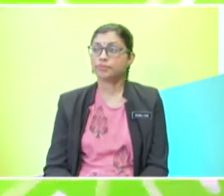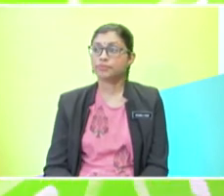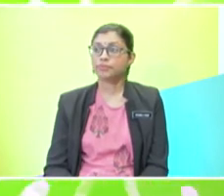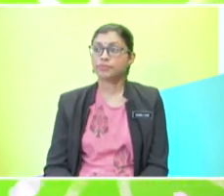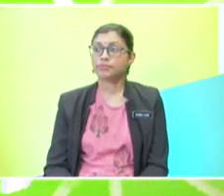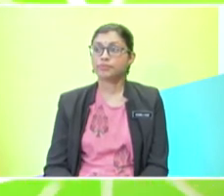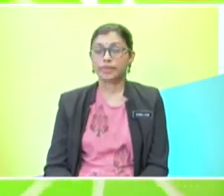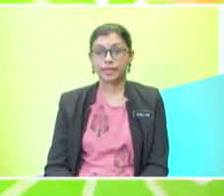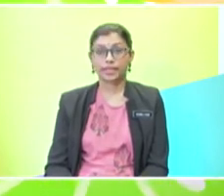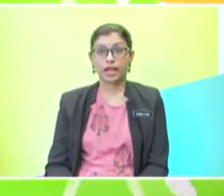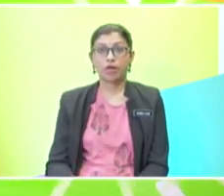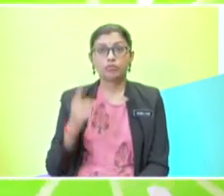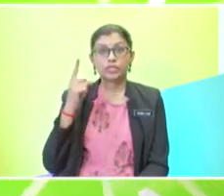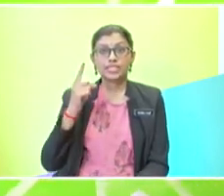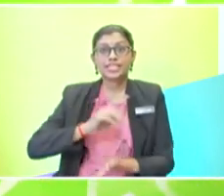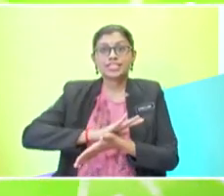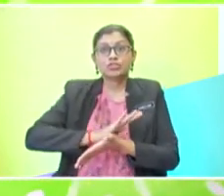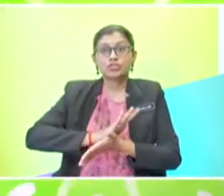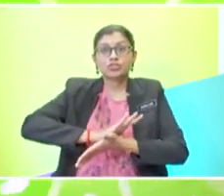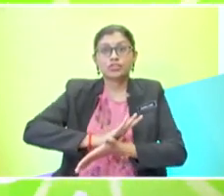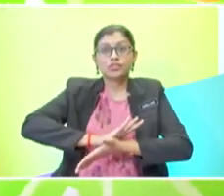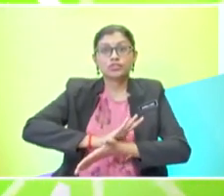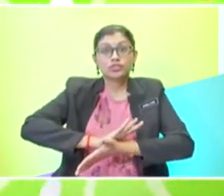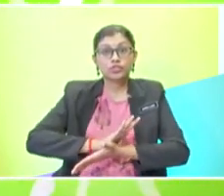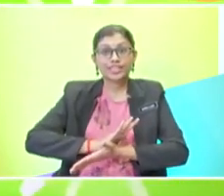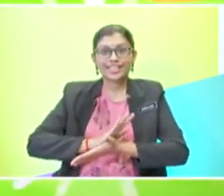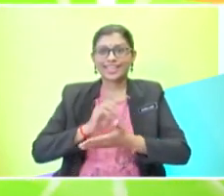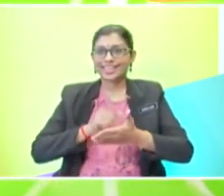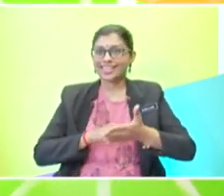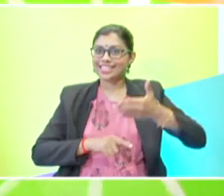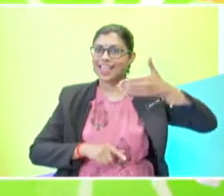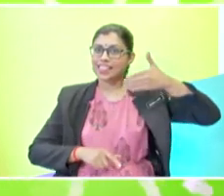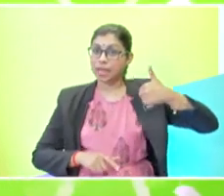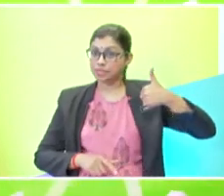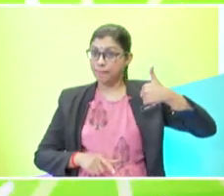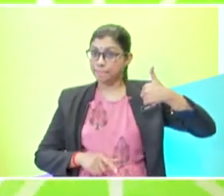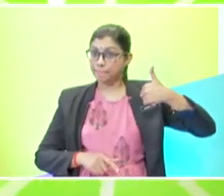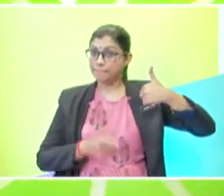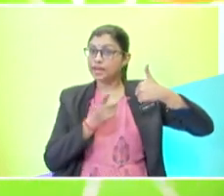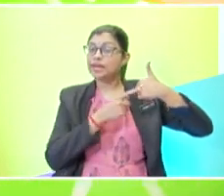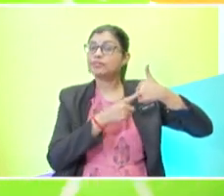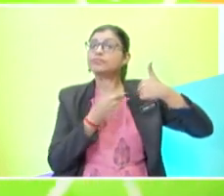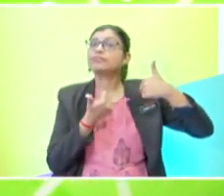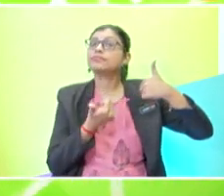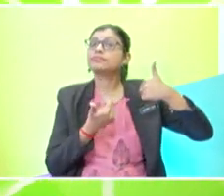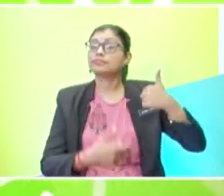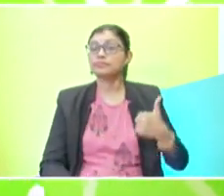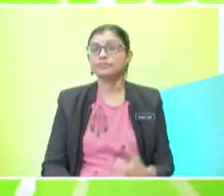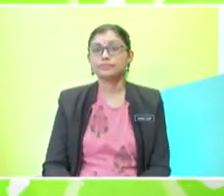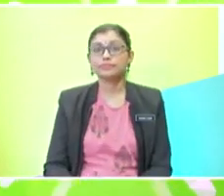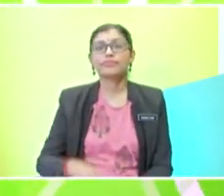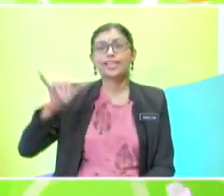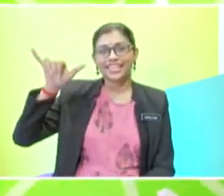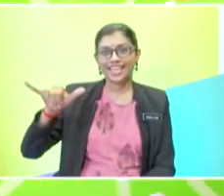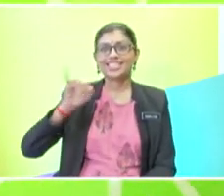Falah. Okay, this is a picture of cheese. Now, do you like cheese?